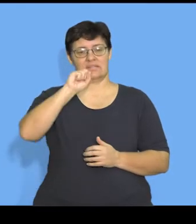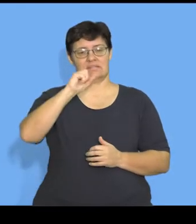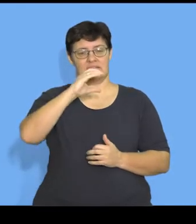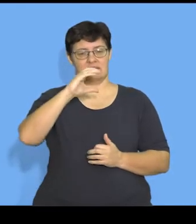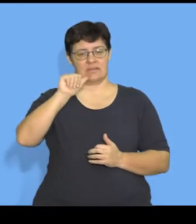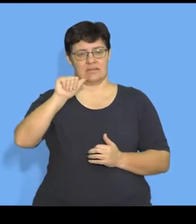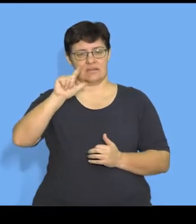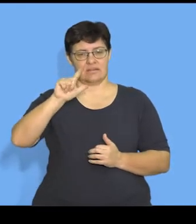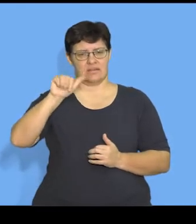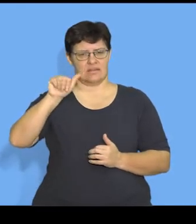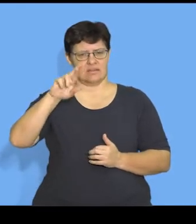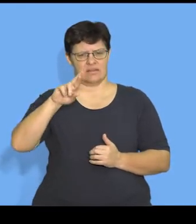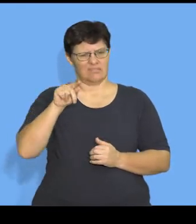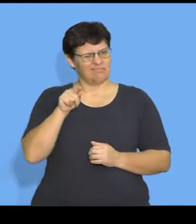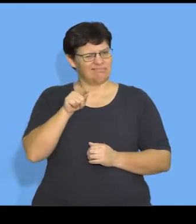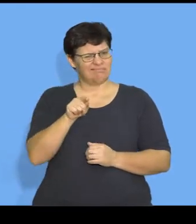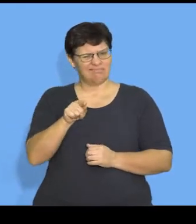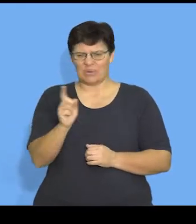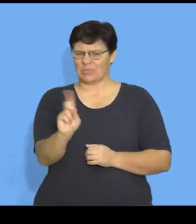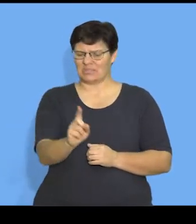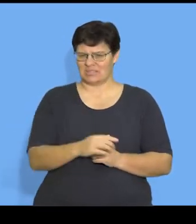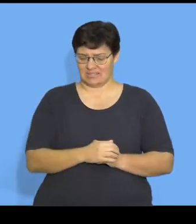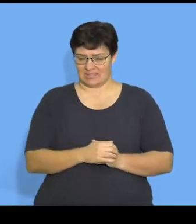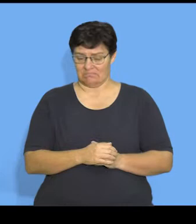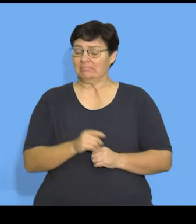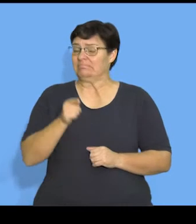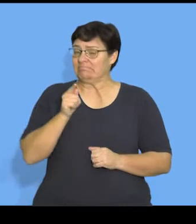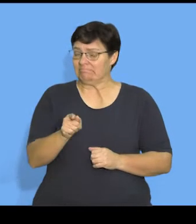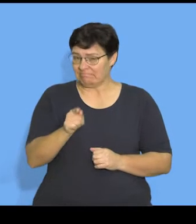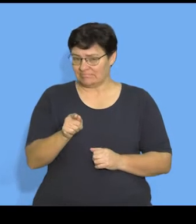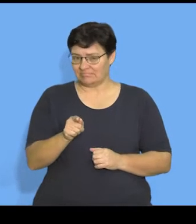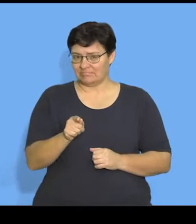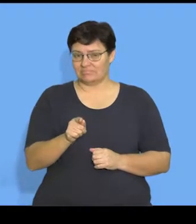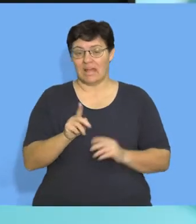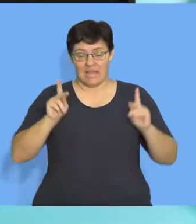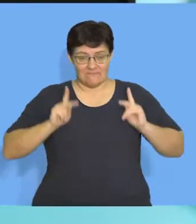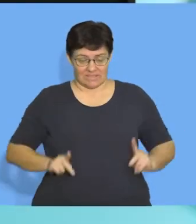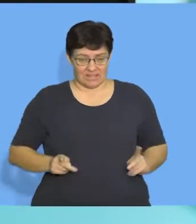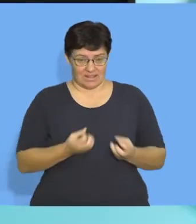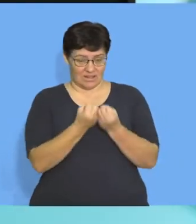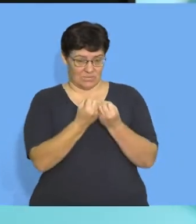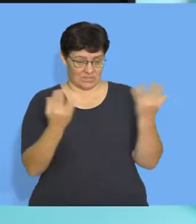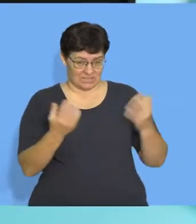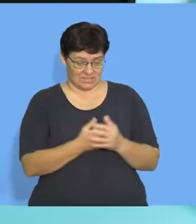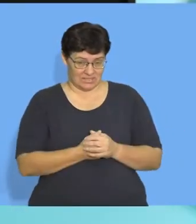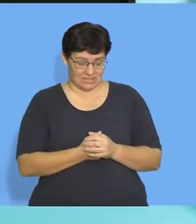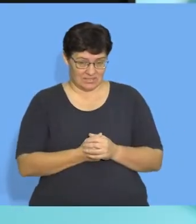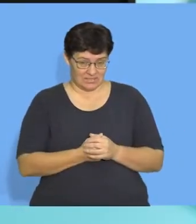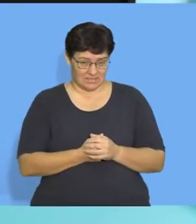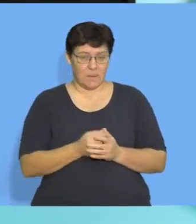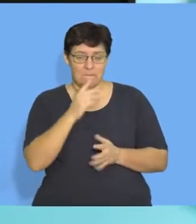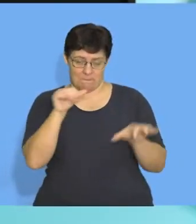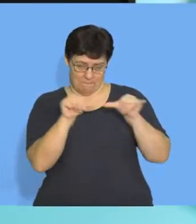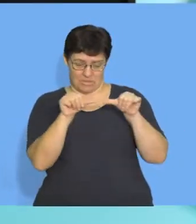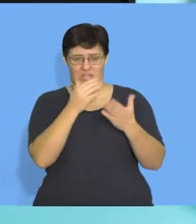Scalars. What is a scalar? Well, a scalar is a physical quantity. A physical quantity is something I can